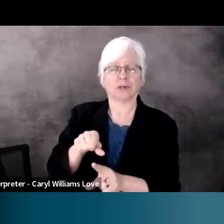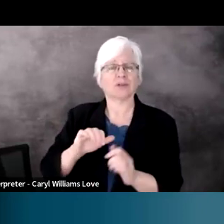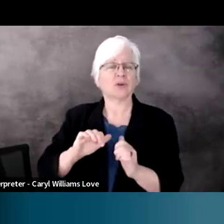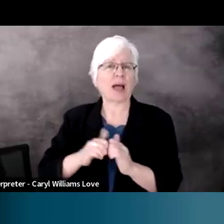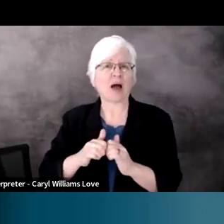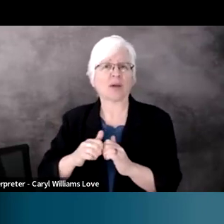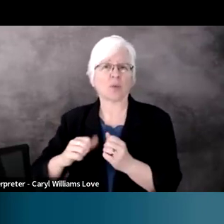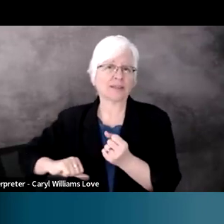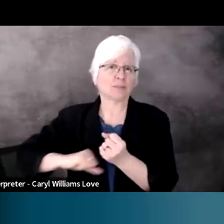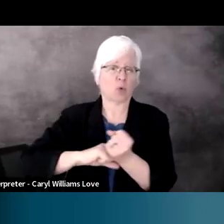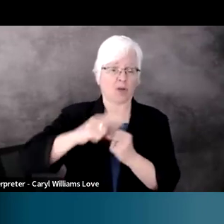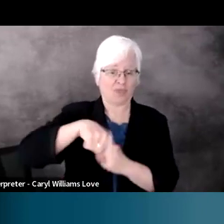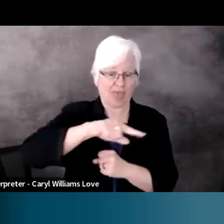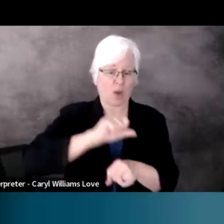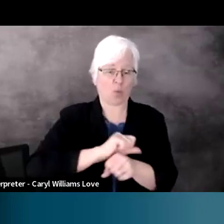of